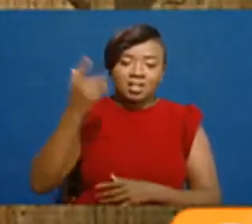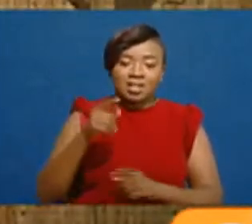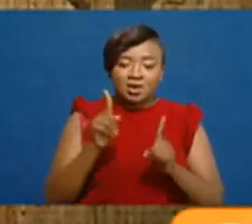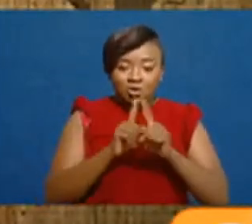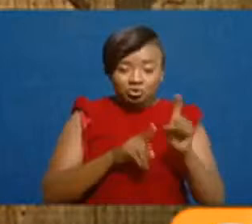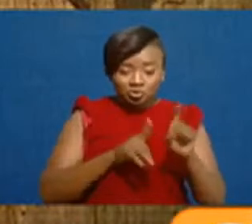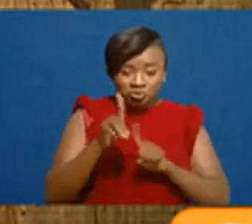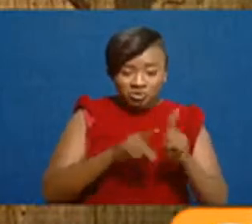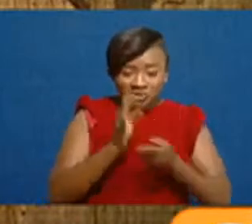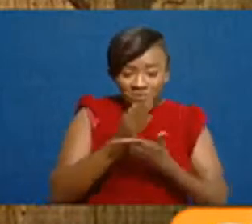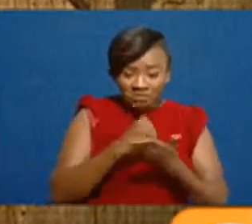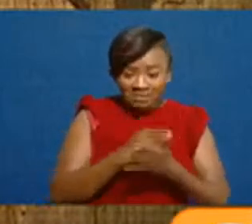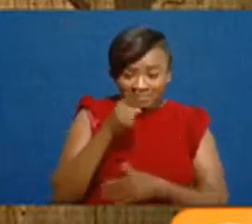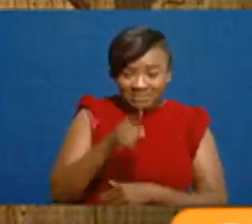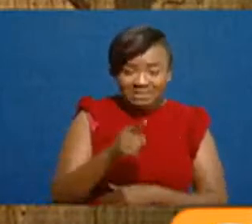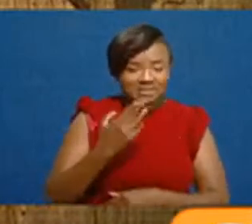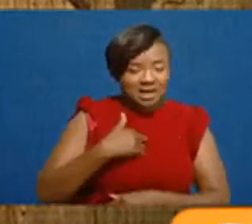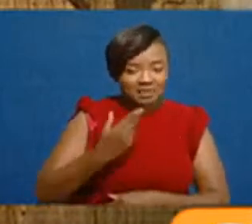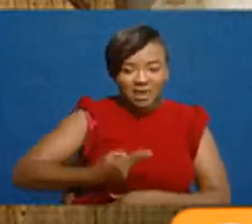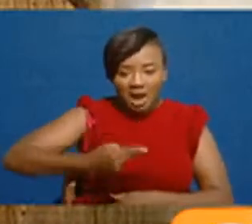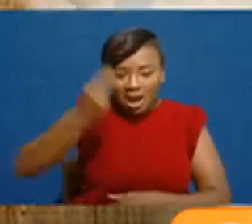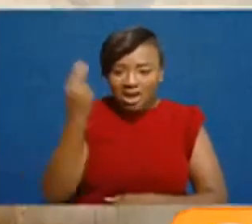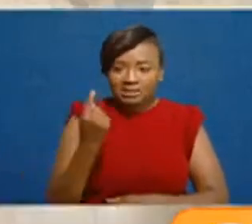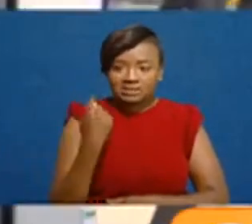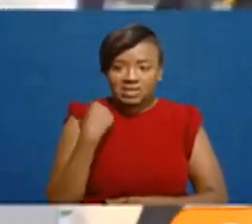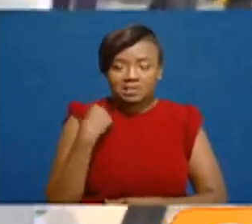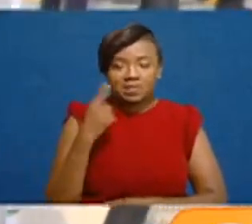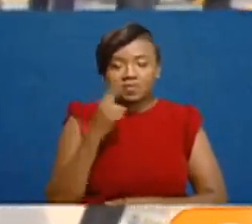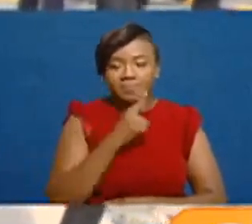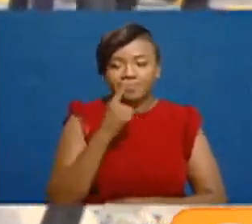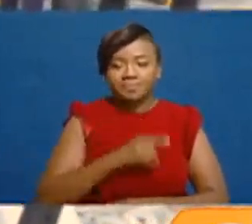sector contributes to the highest amount of particulate matter.